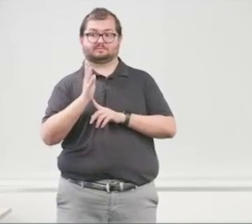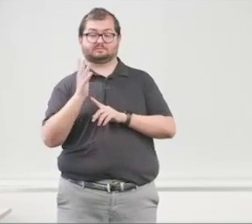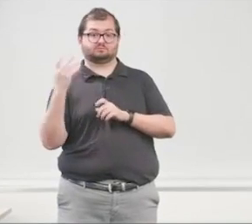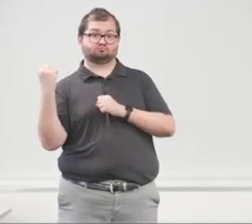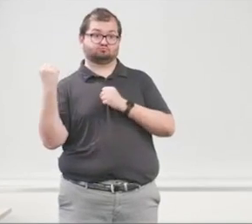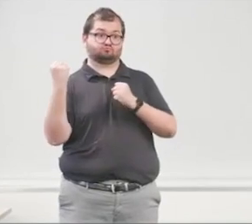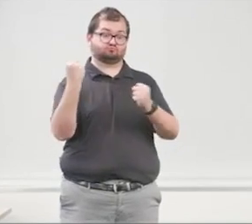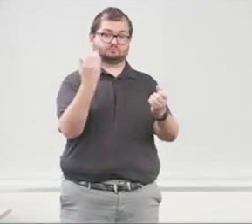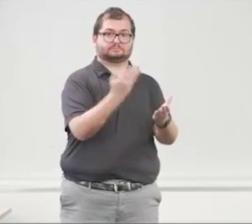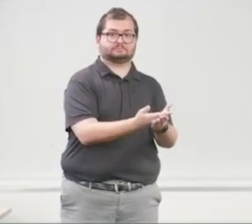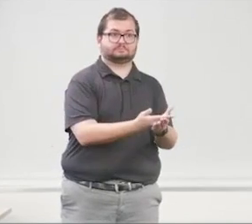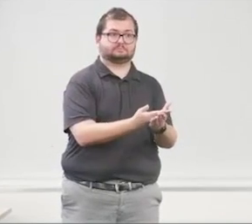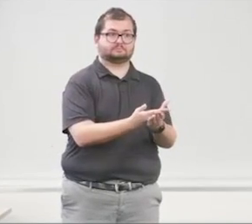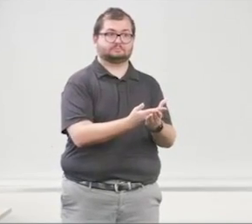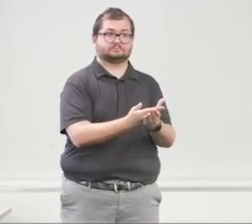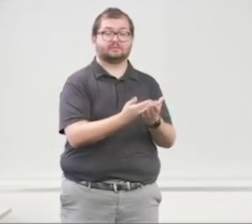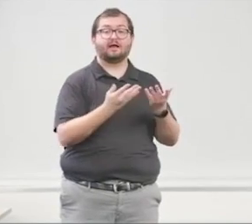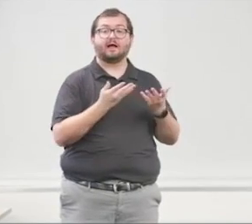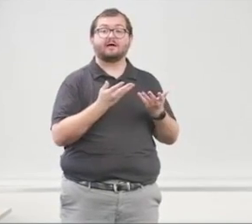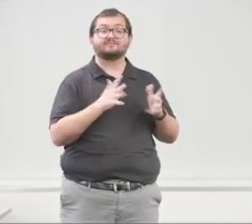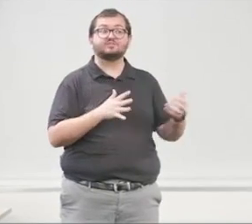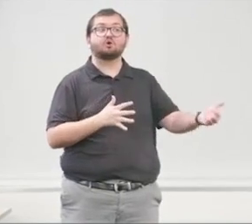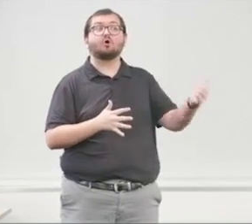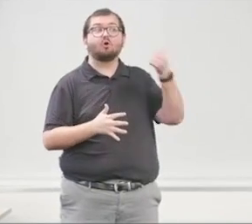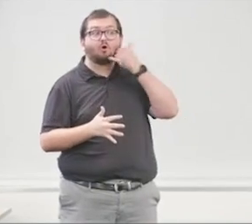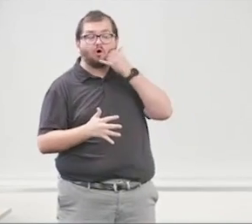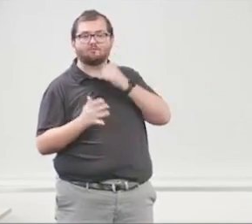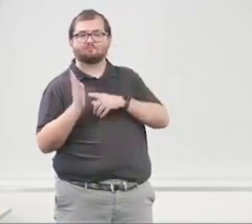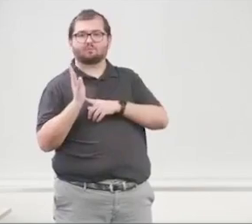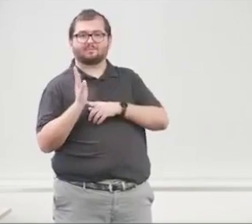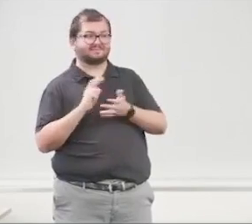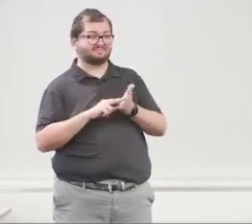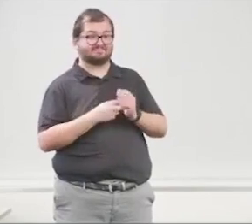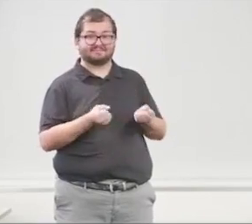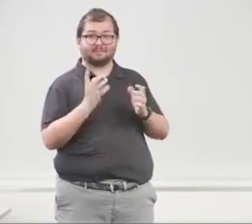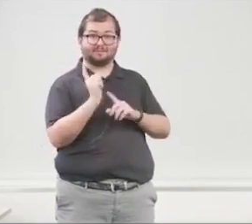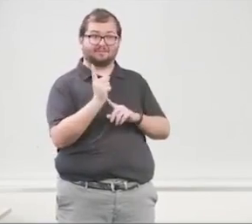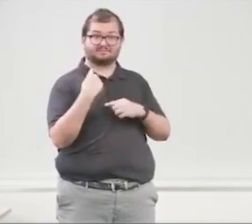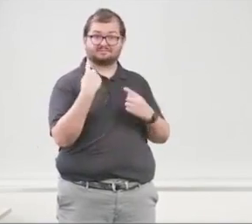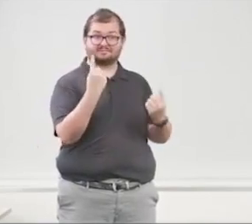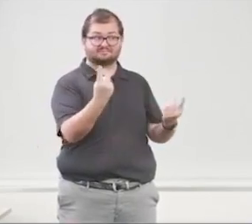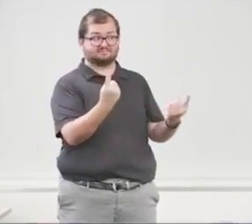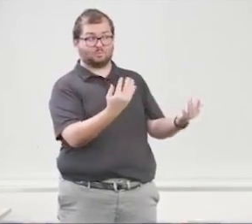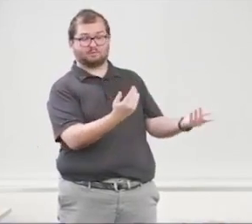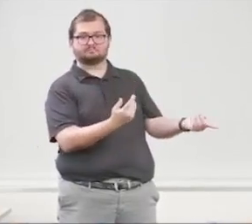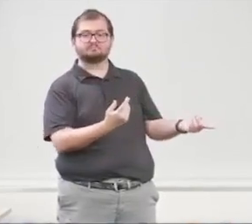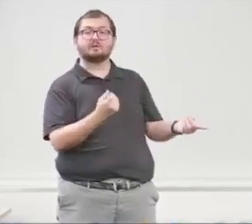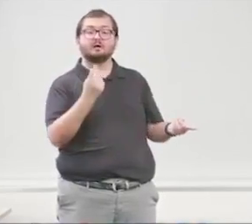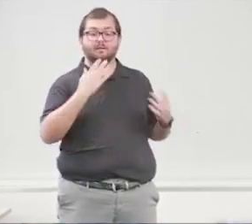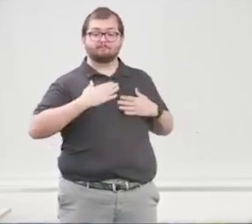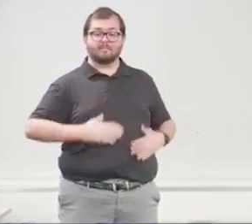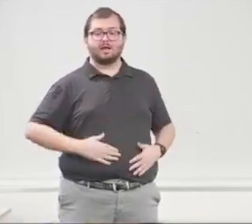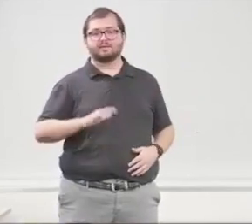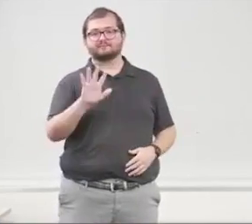get there, and that's once we actually get called, our bodies have about 5 liters of blood in it